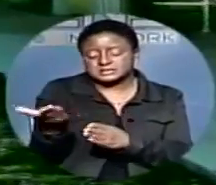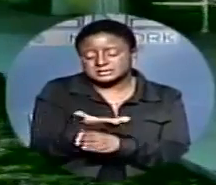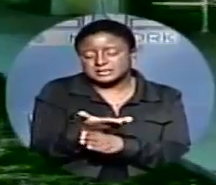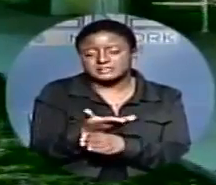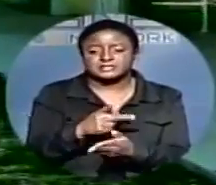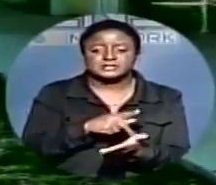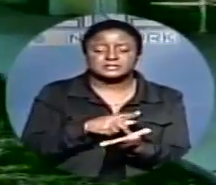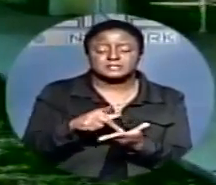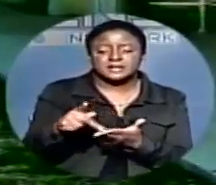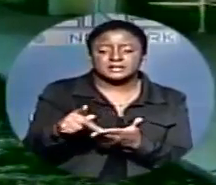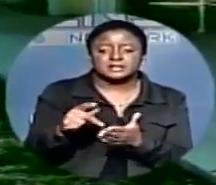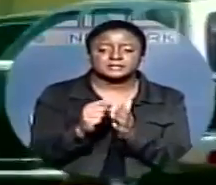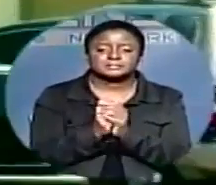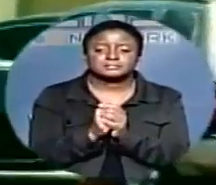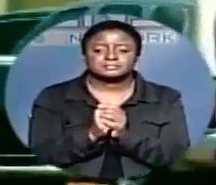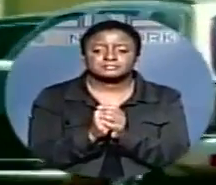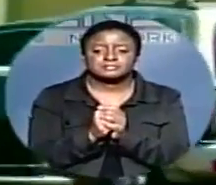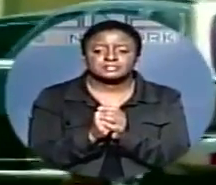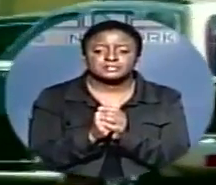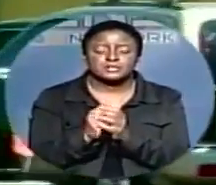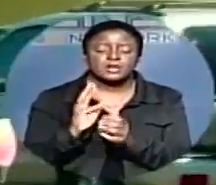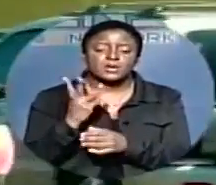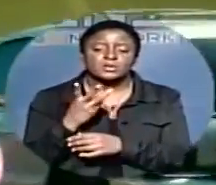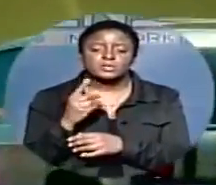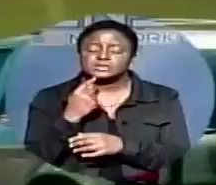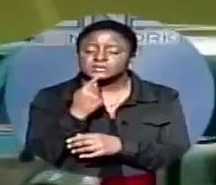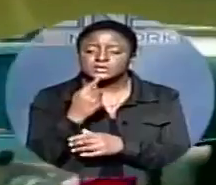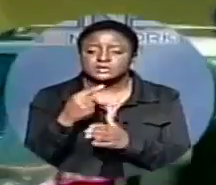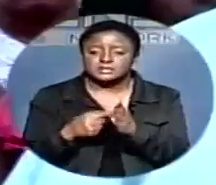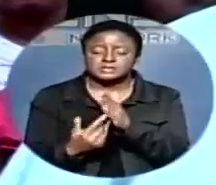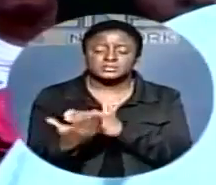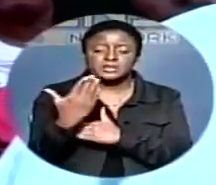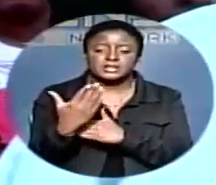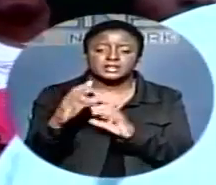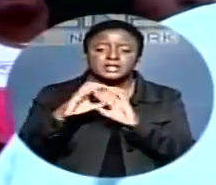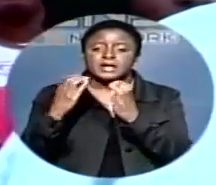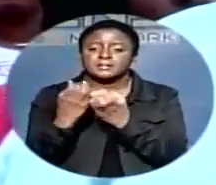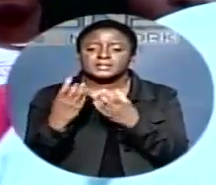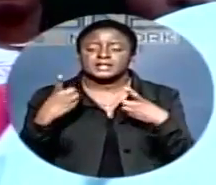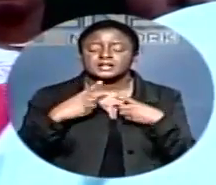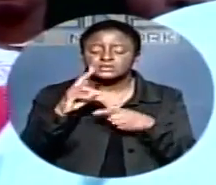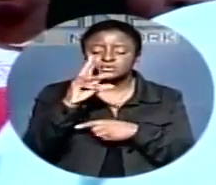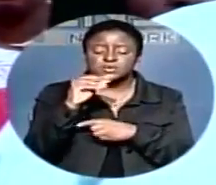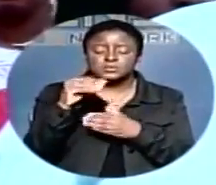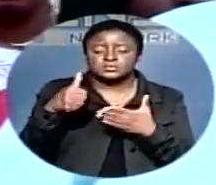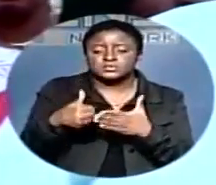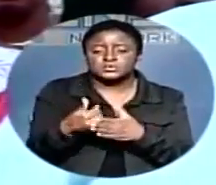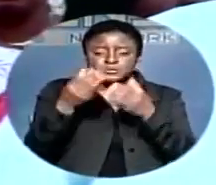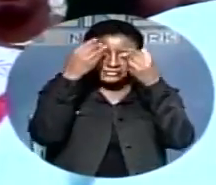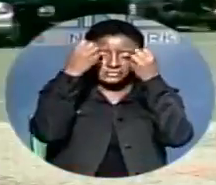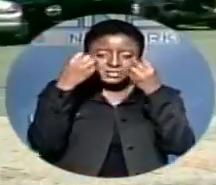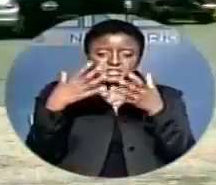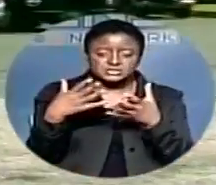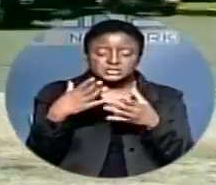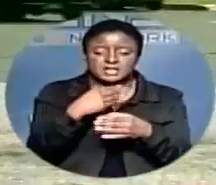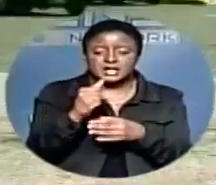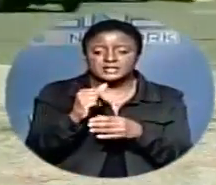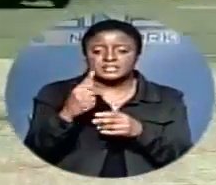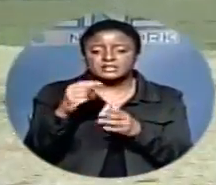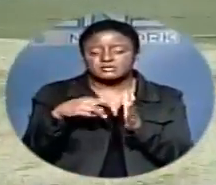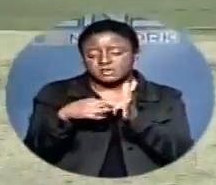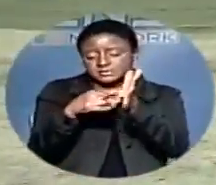were advised that the company had no new information, and as a result, the company representative did not show up